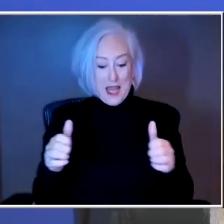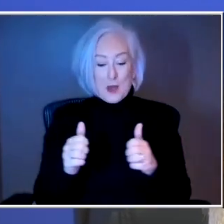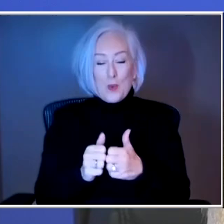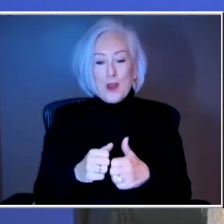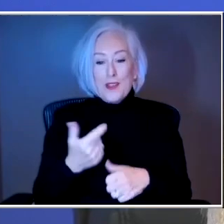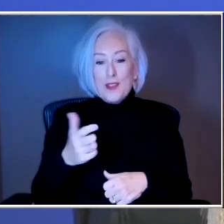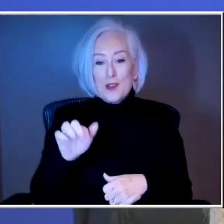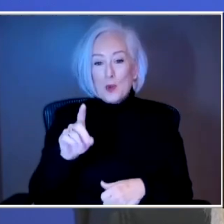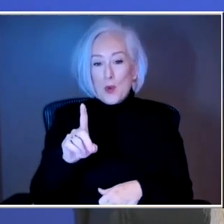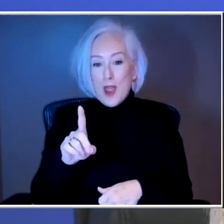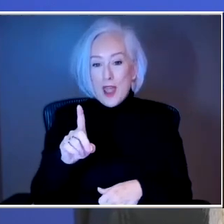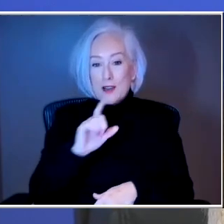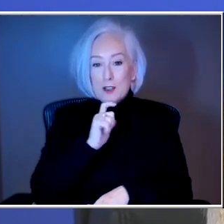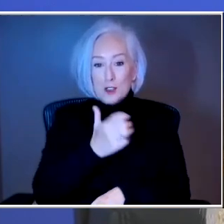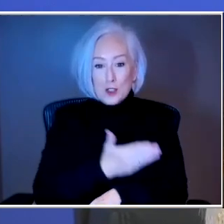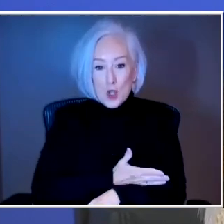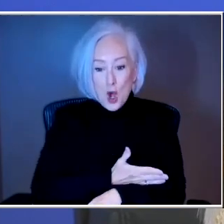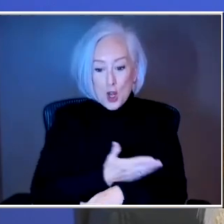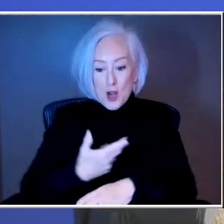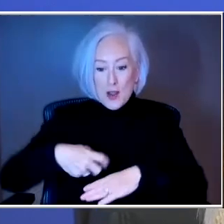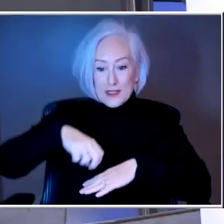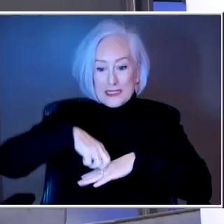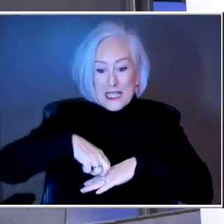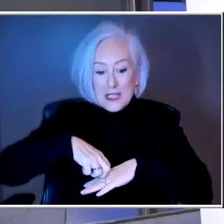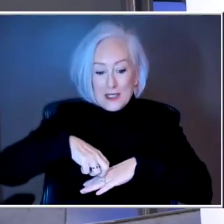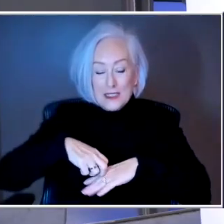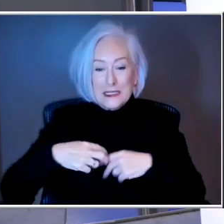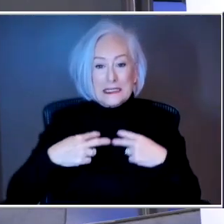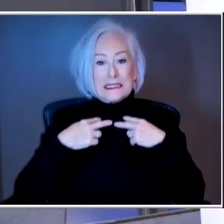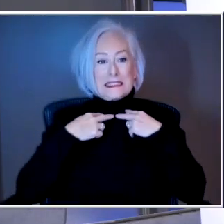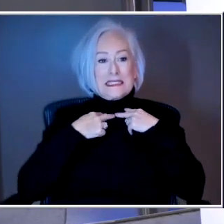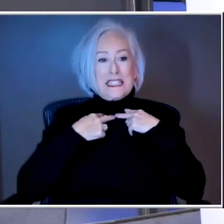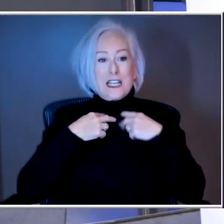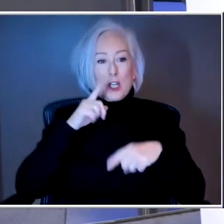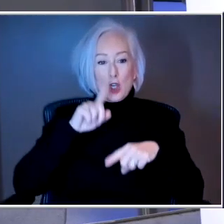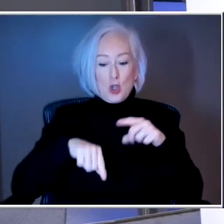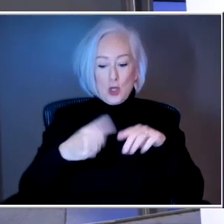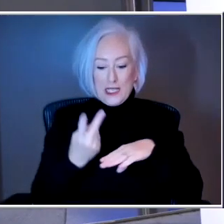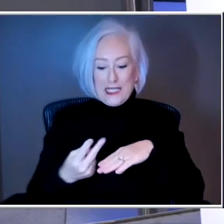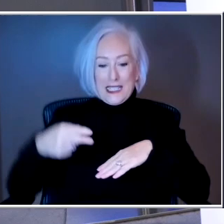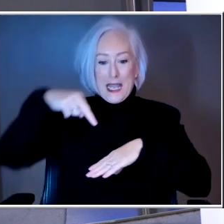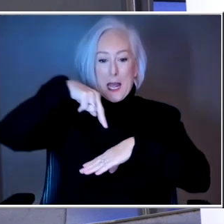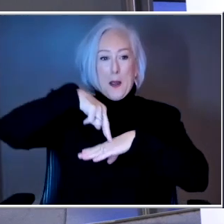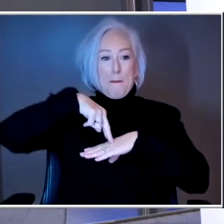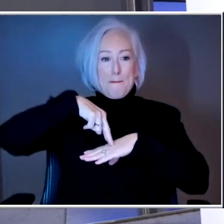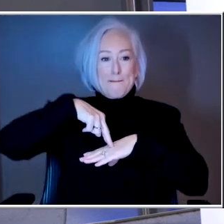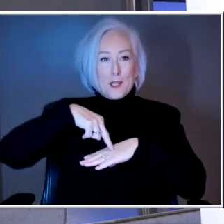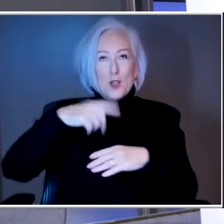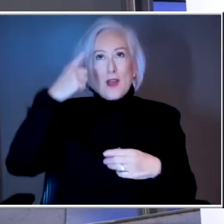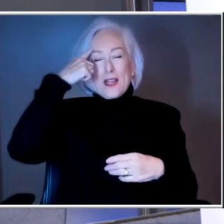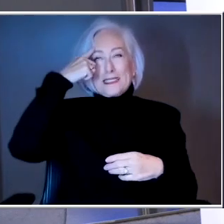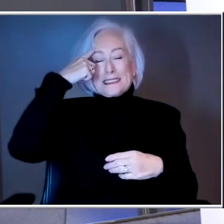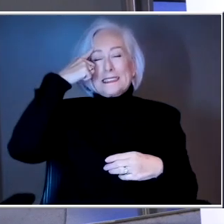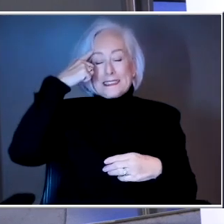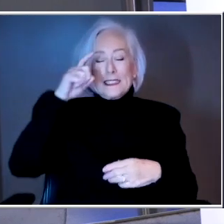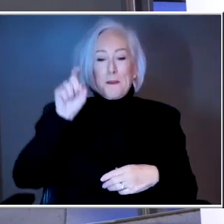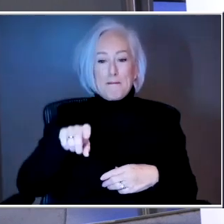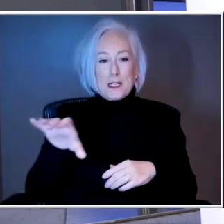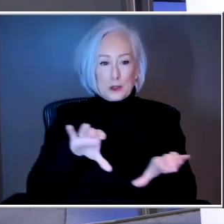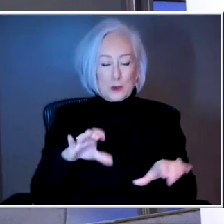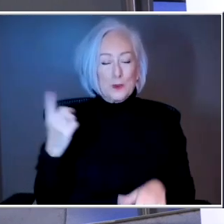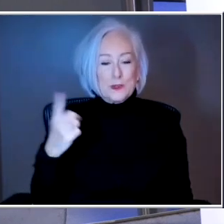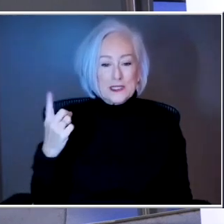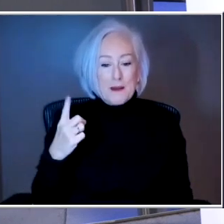not get back up by myself. And that was your aha moment, if you will. I needed to do something. So how quickly after the surgery did